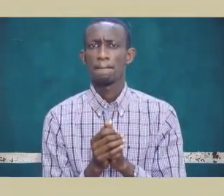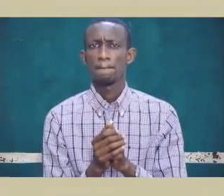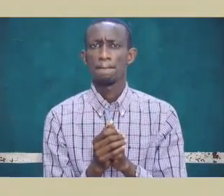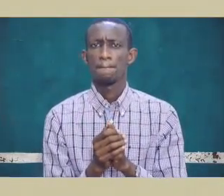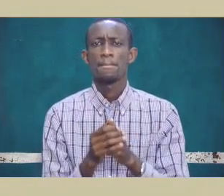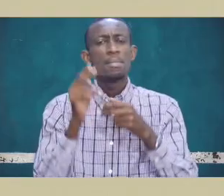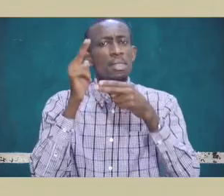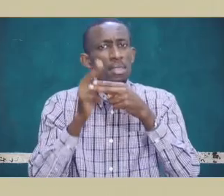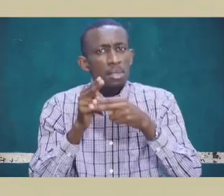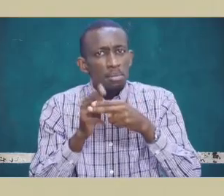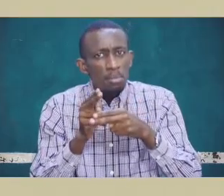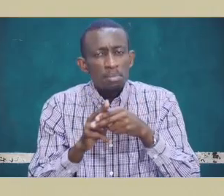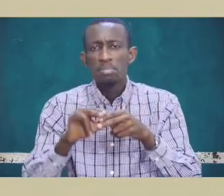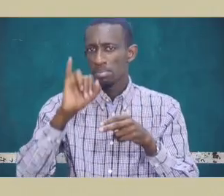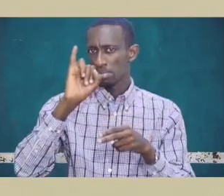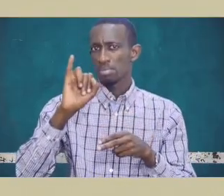called immiscible